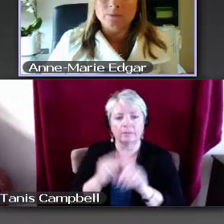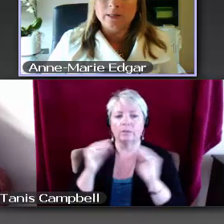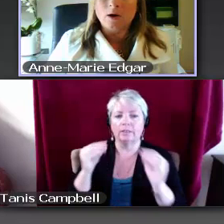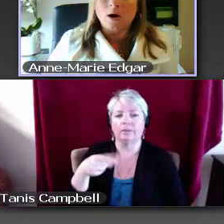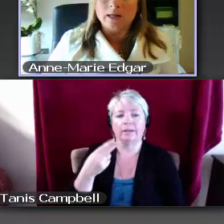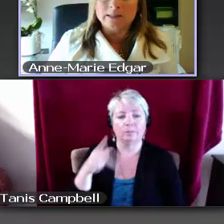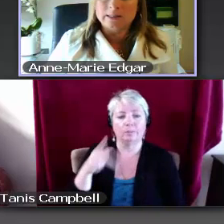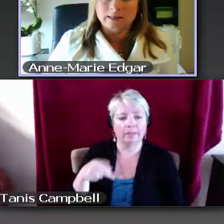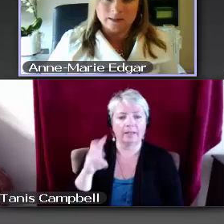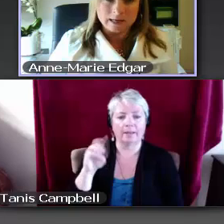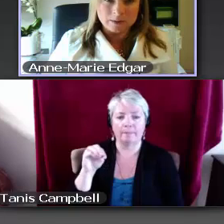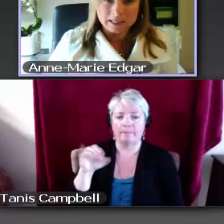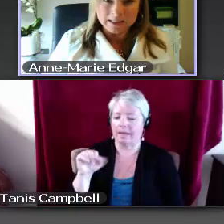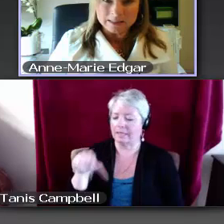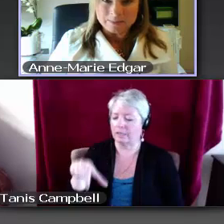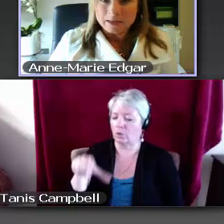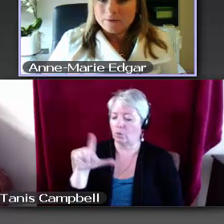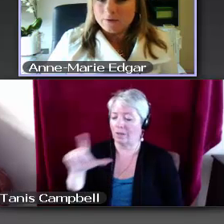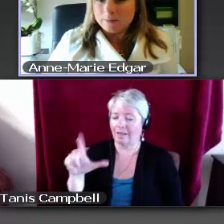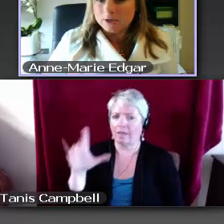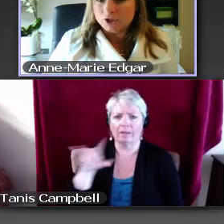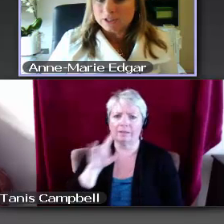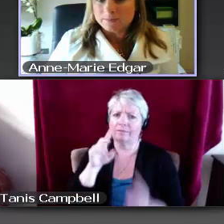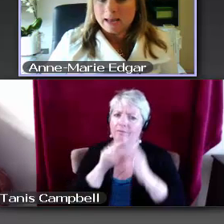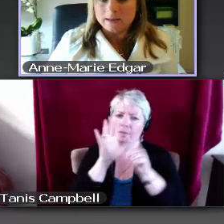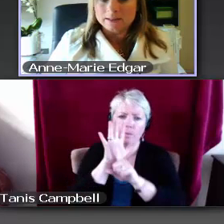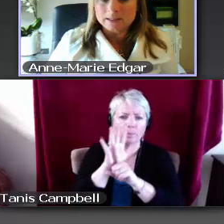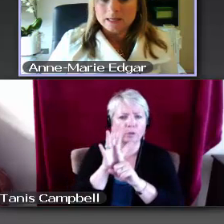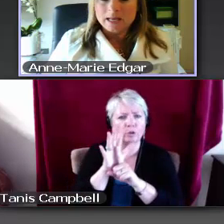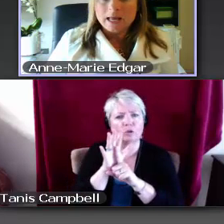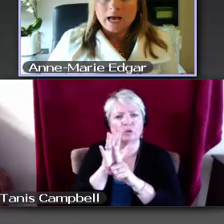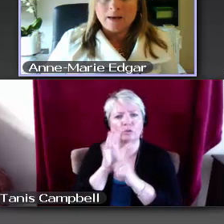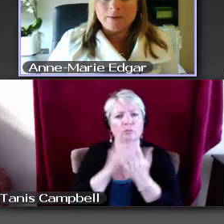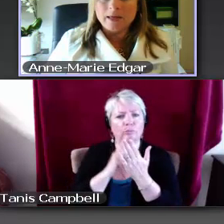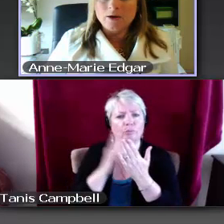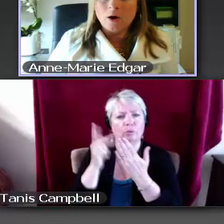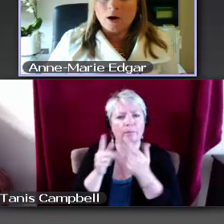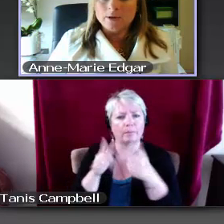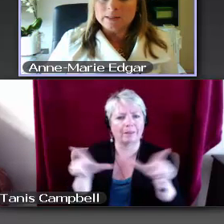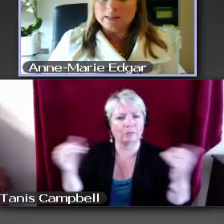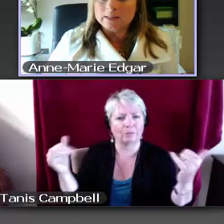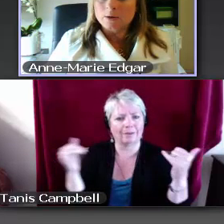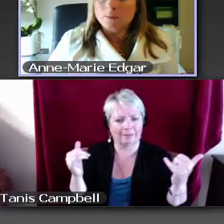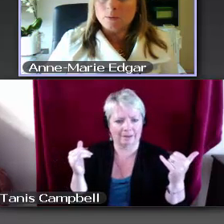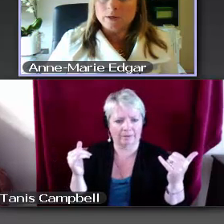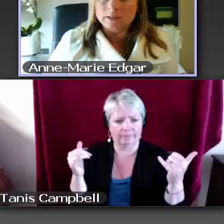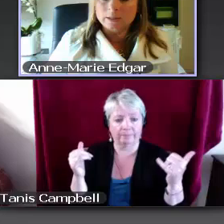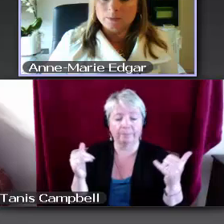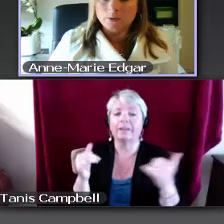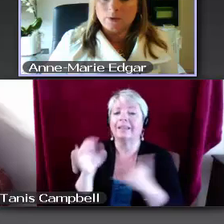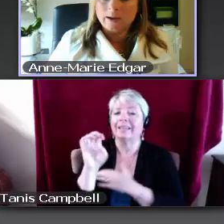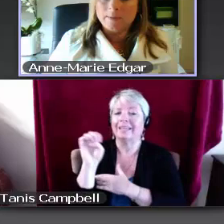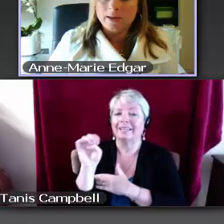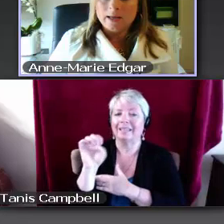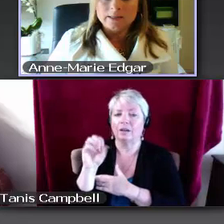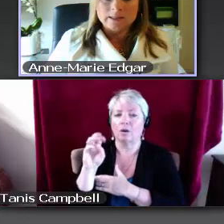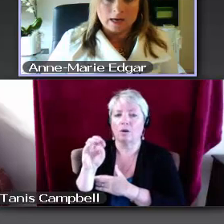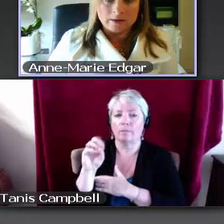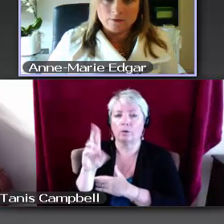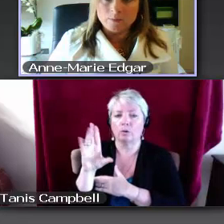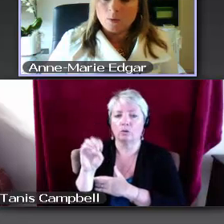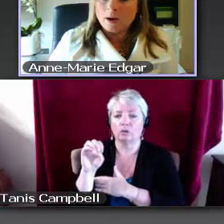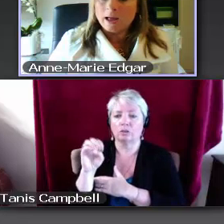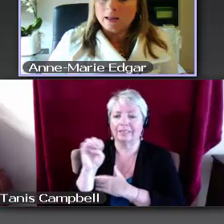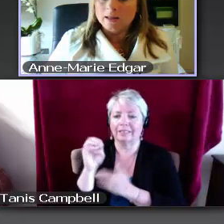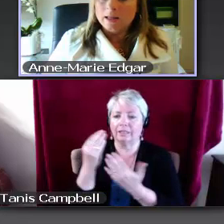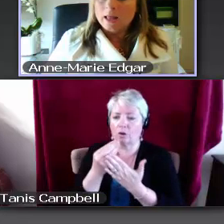which is a really hot skill nowadays, very much in demand. E-commerce is a component in the program,